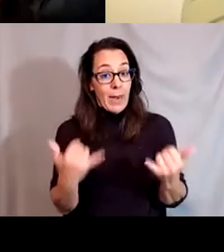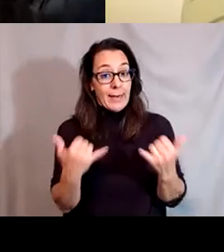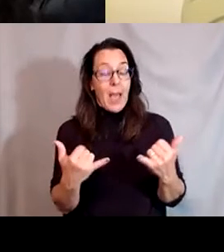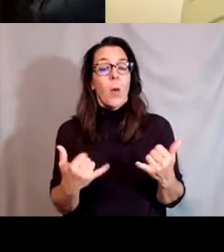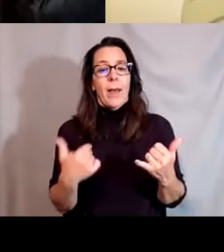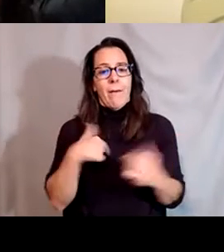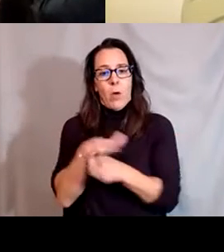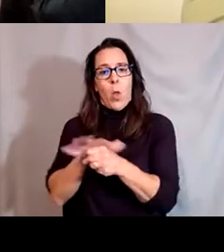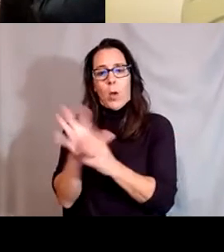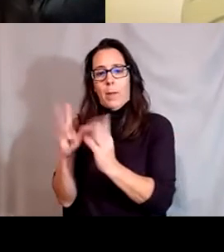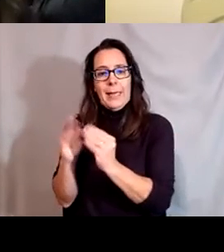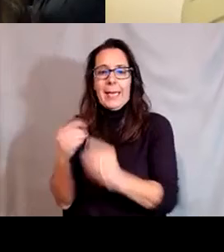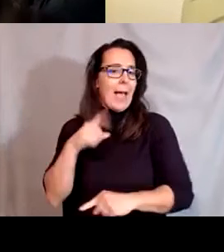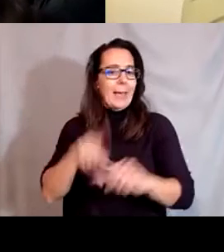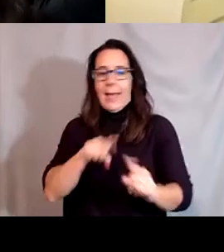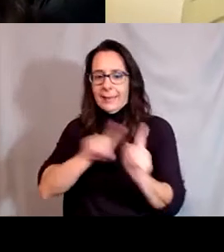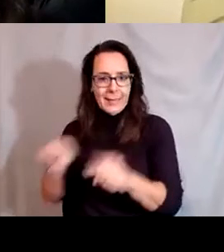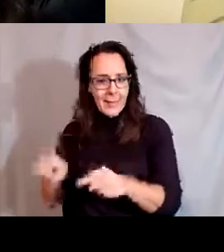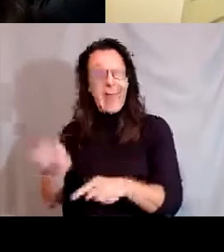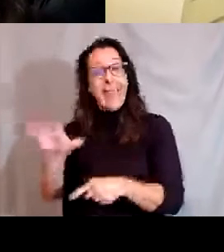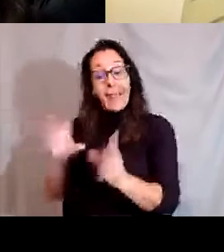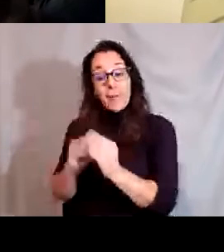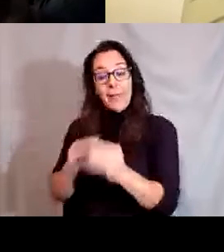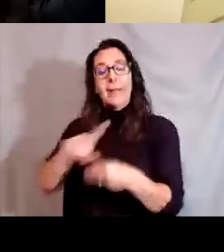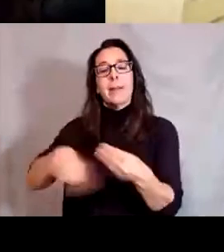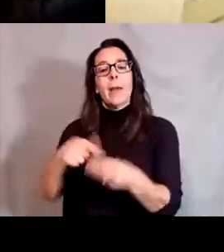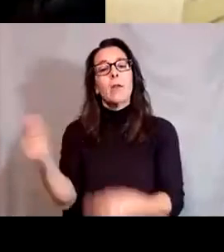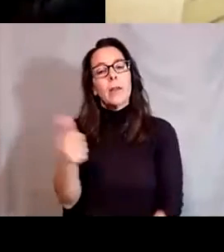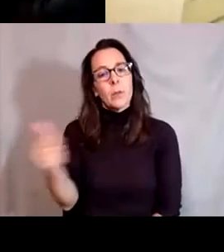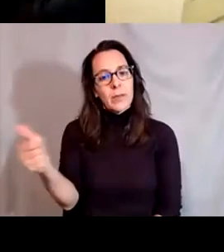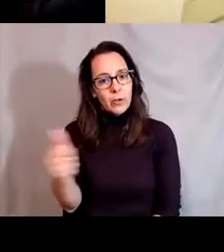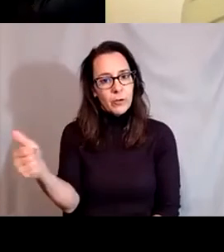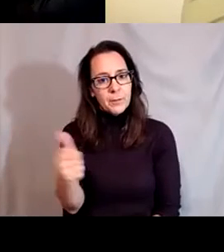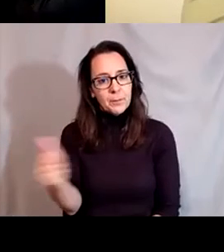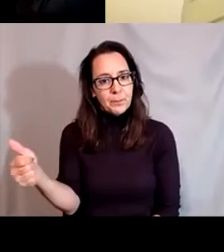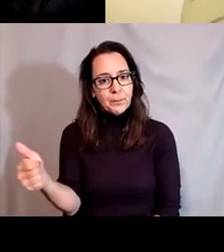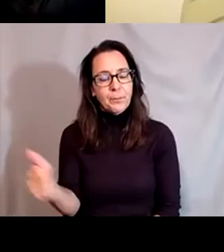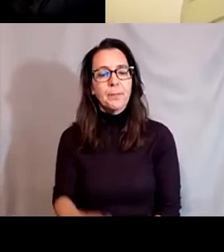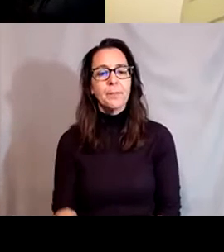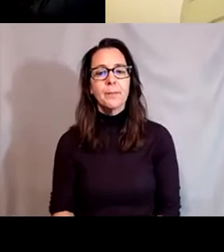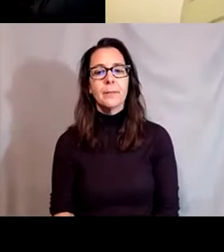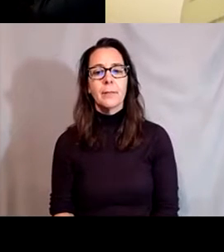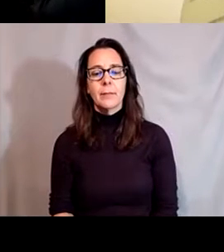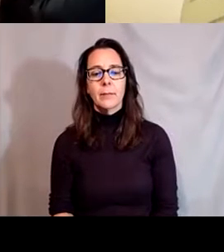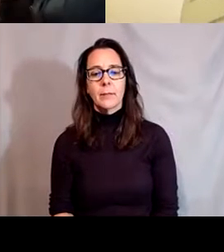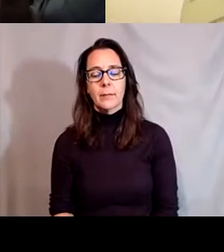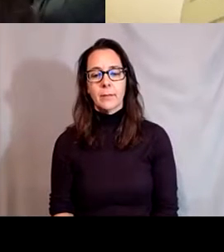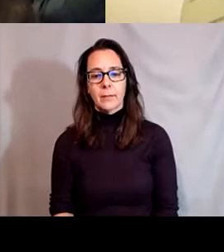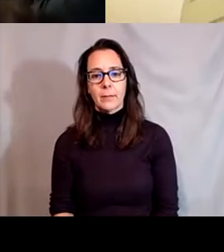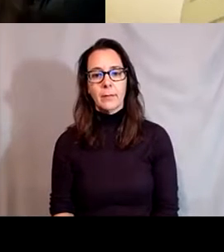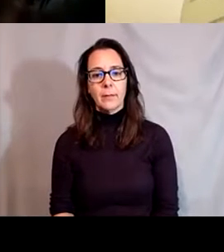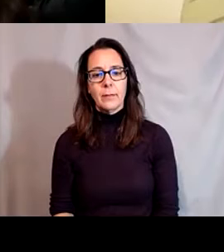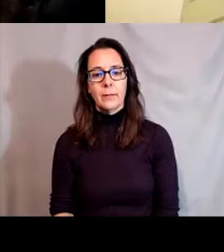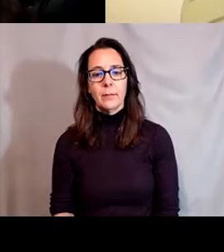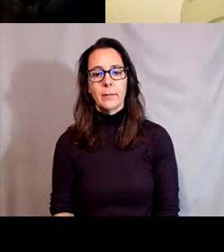About transportation. About transportation. You know, San Francisco Public